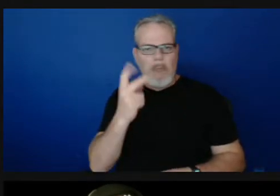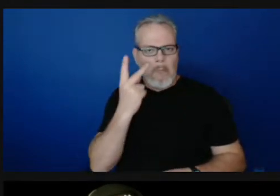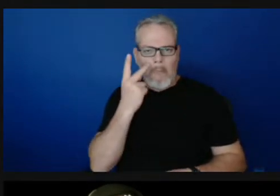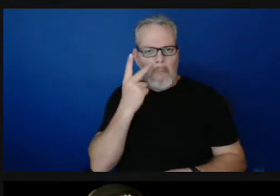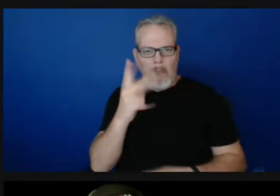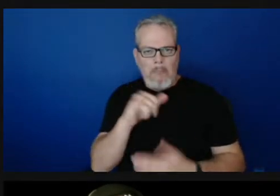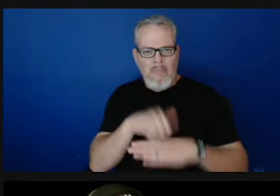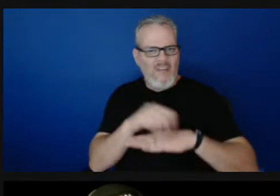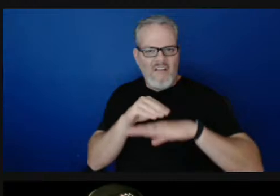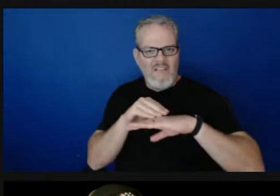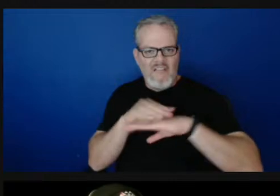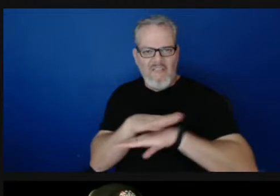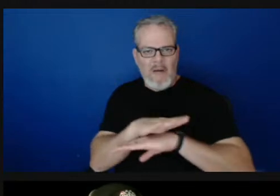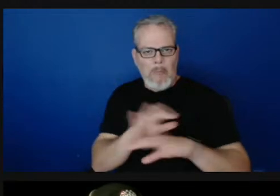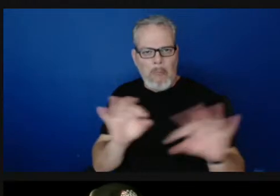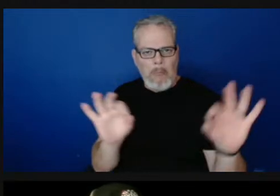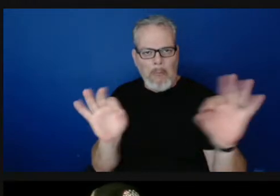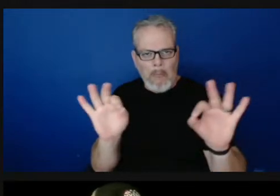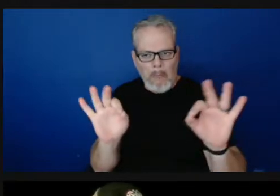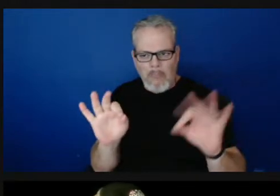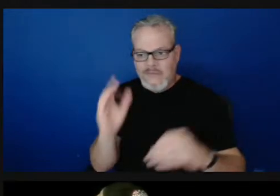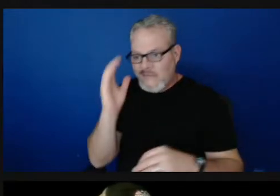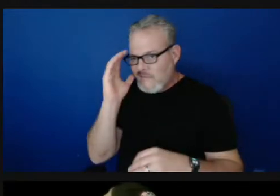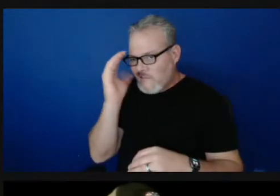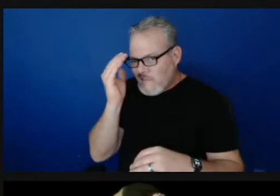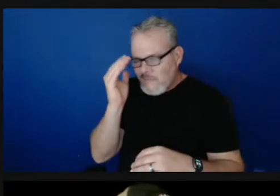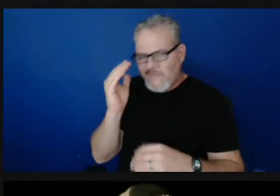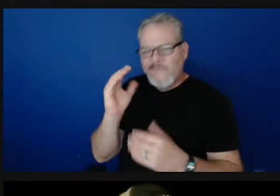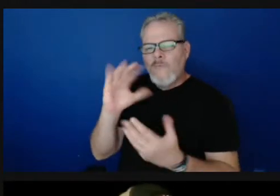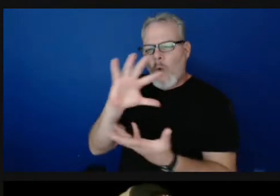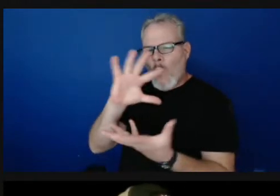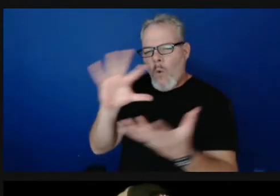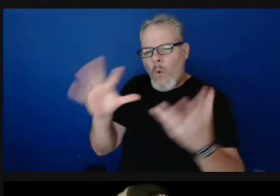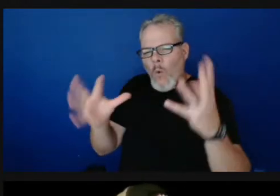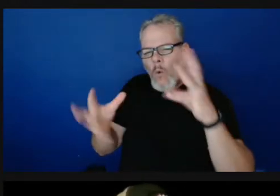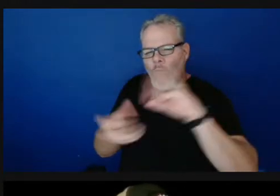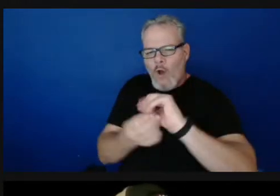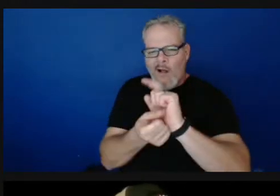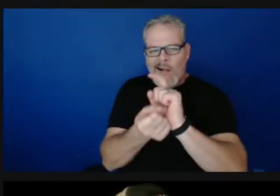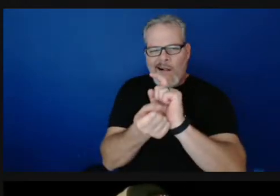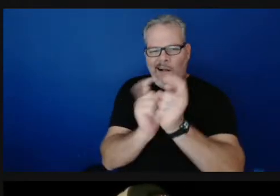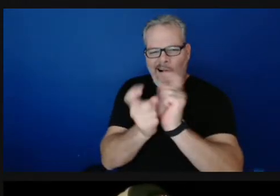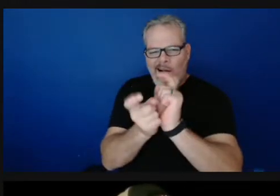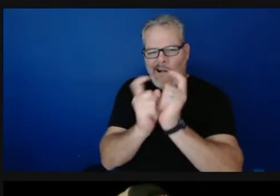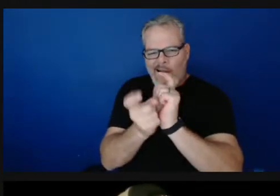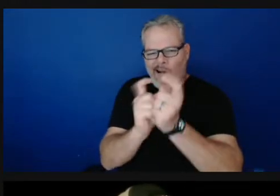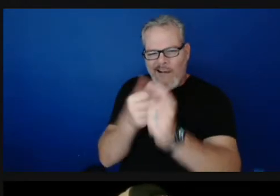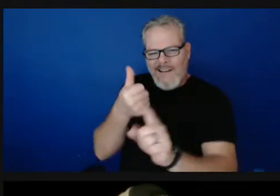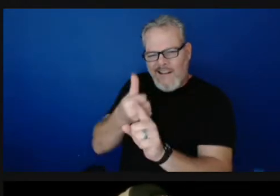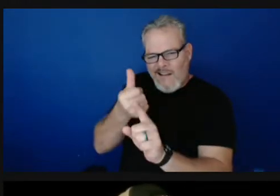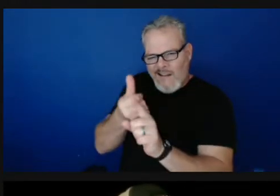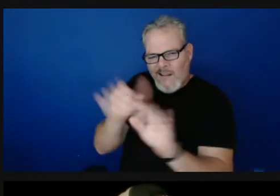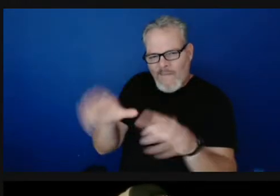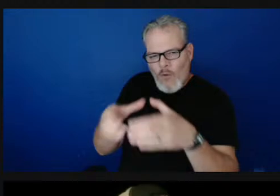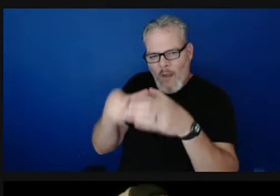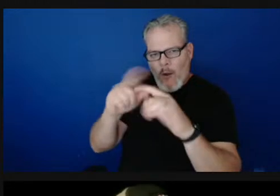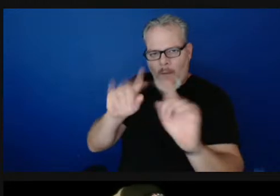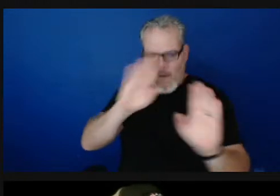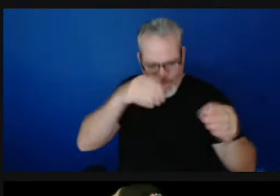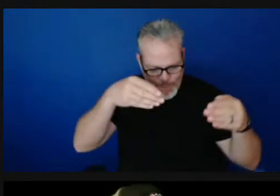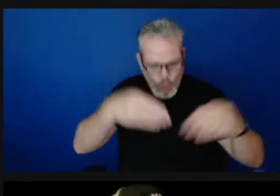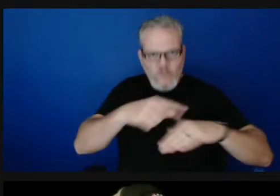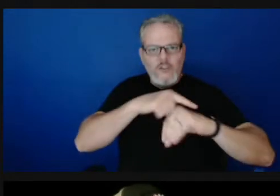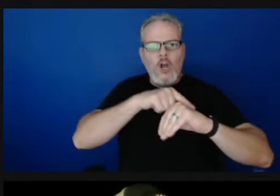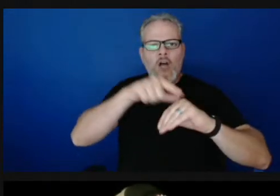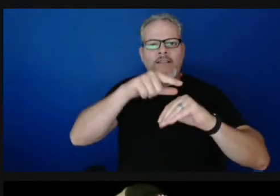contraction in the rift zone. So it seems like it's an overall adjustment of the volcano, and still our focus should be on the summit.